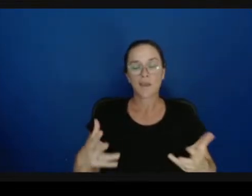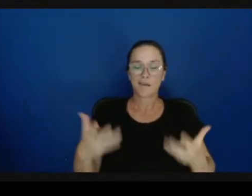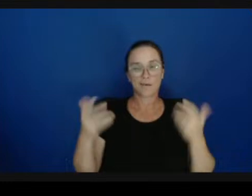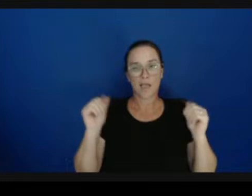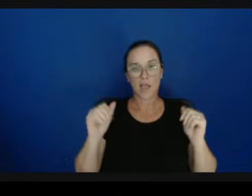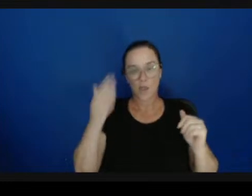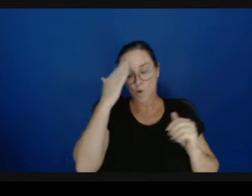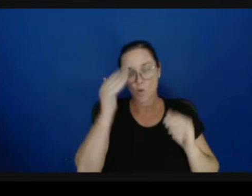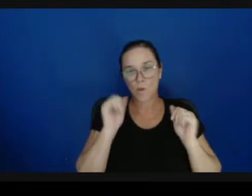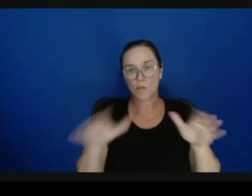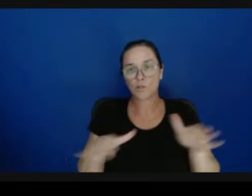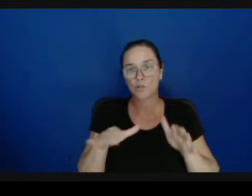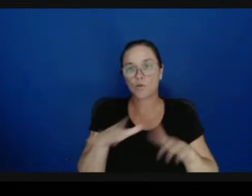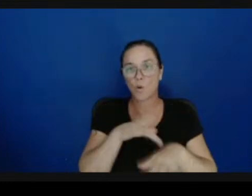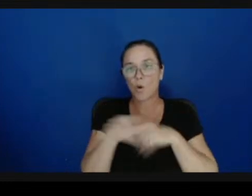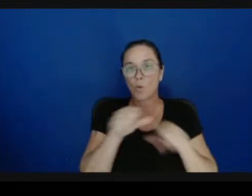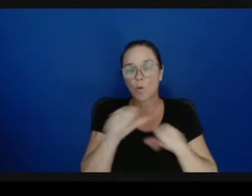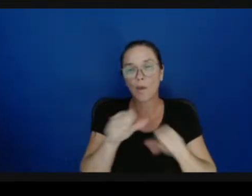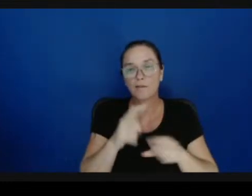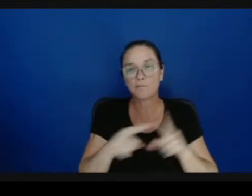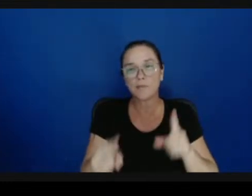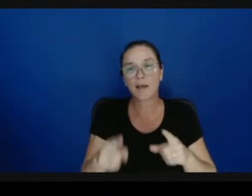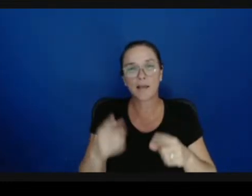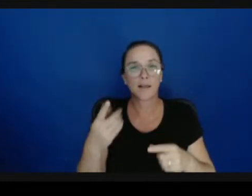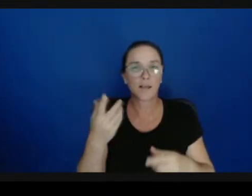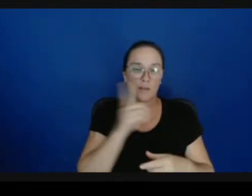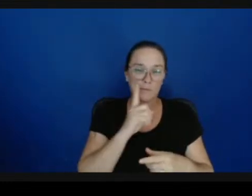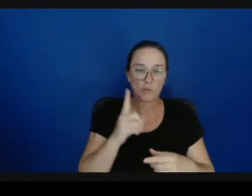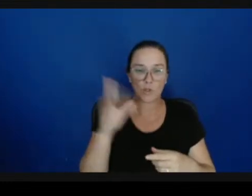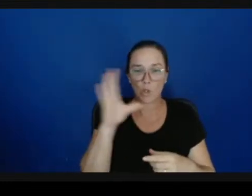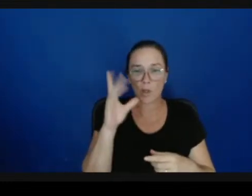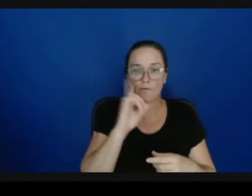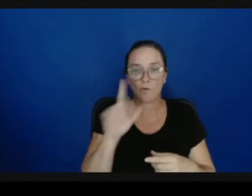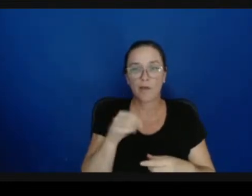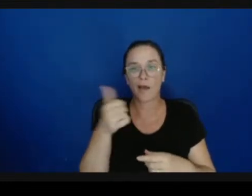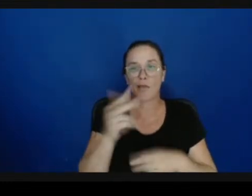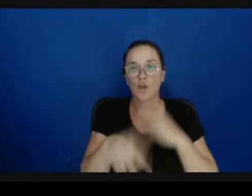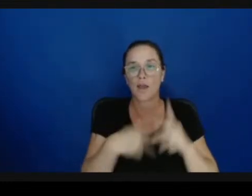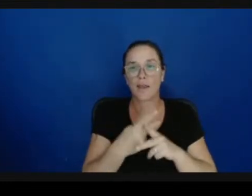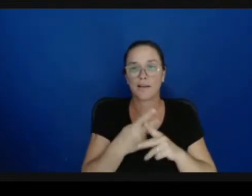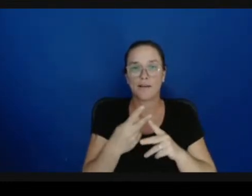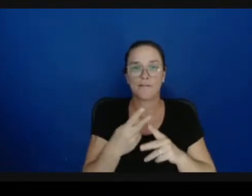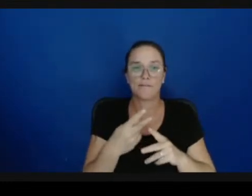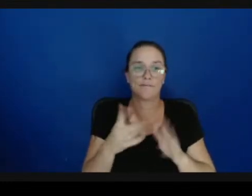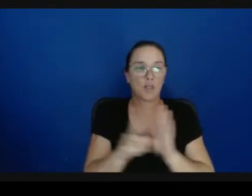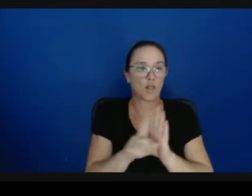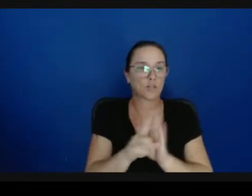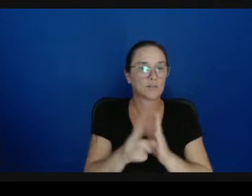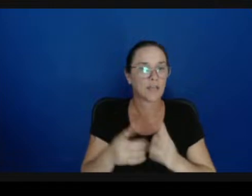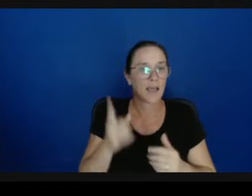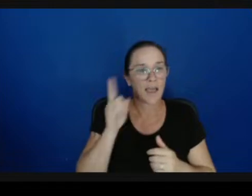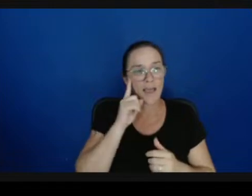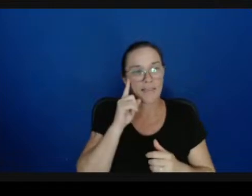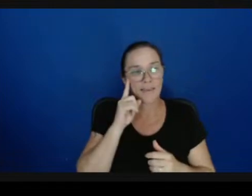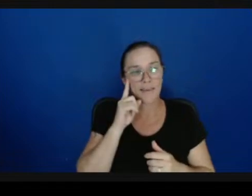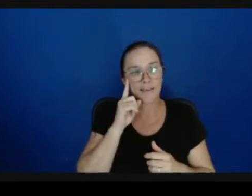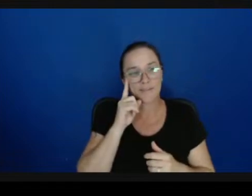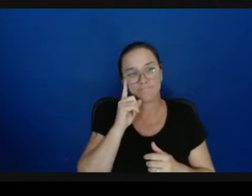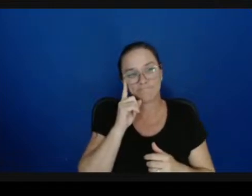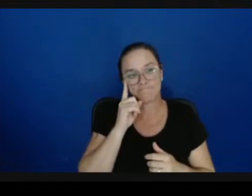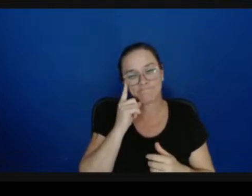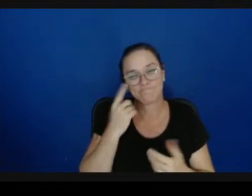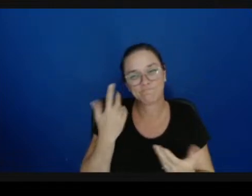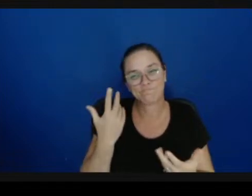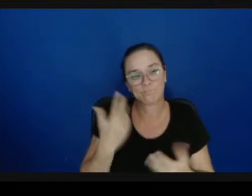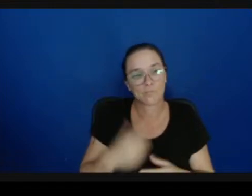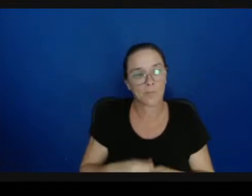like VANs and stuff like that being delivered on your phone. And I think those are mostly just, go